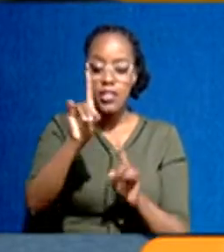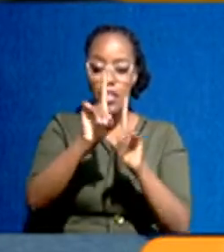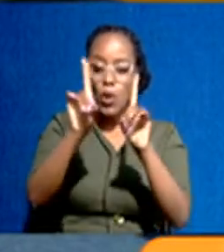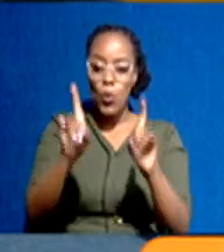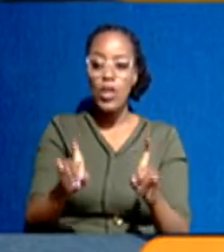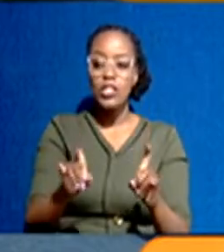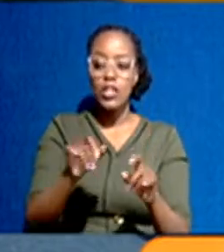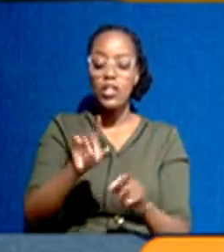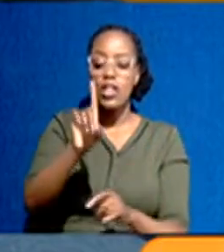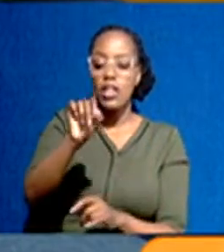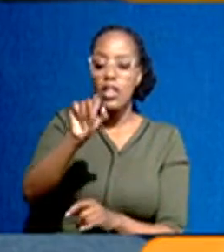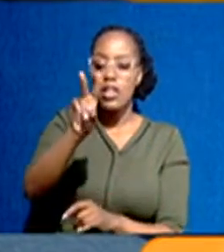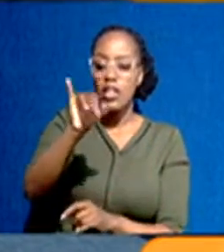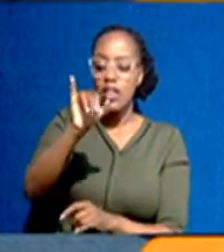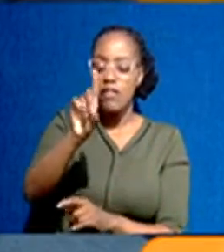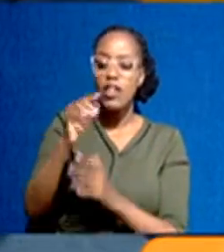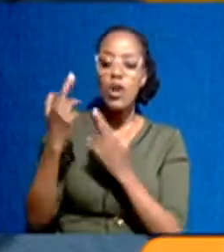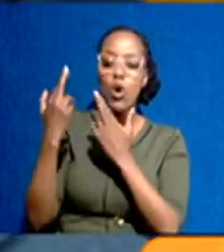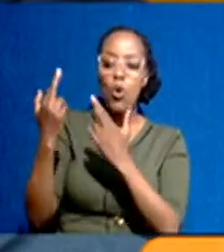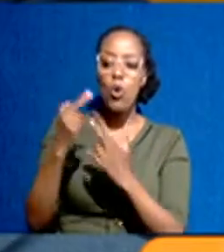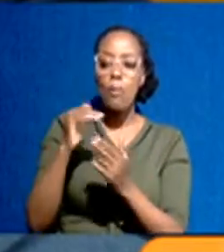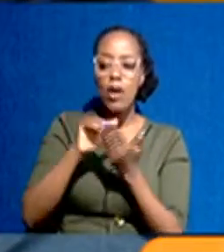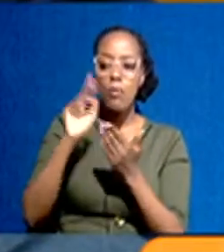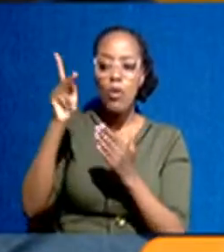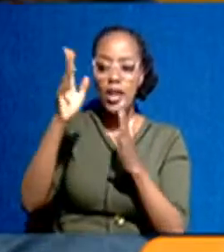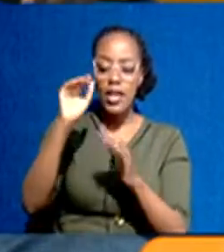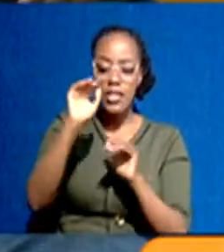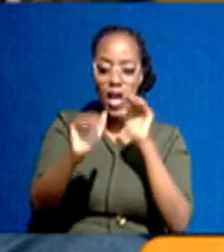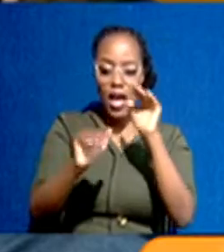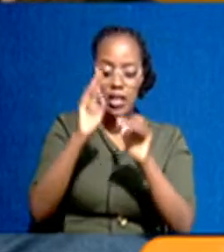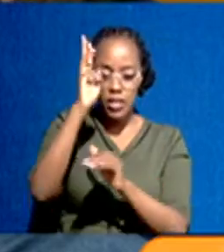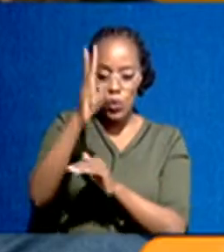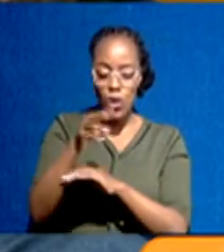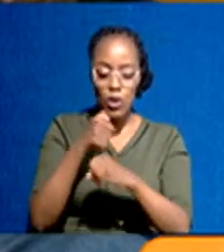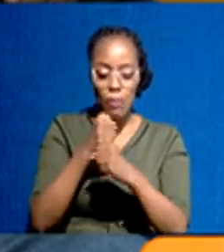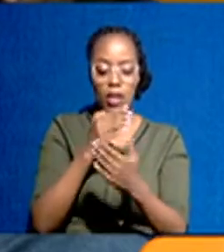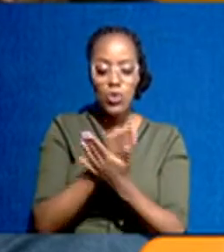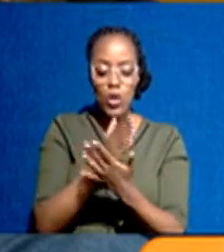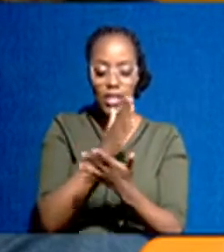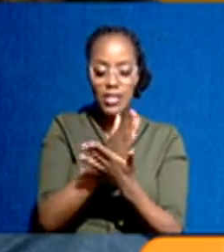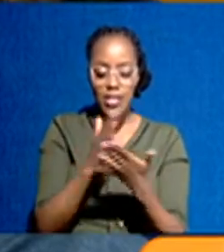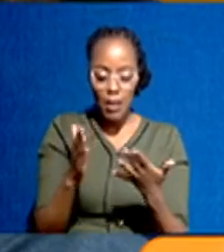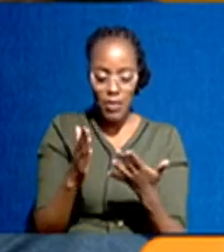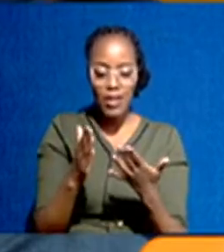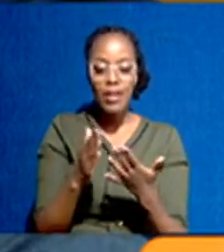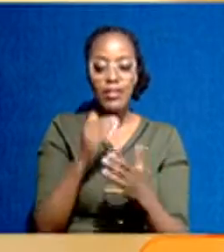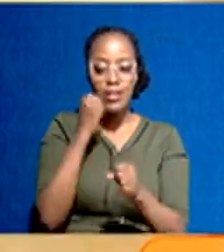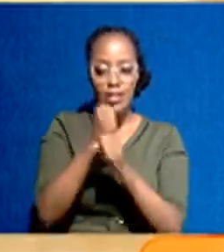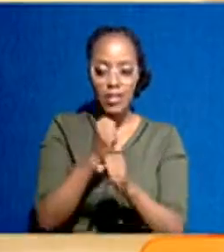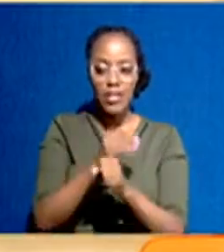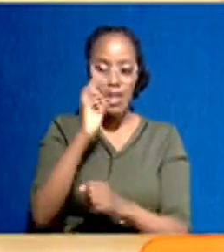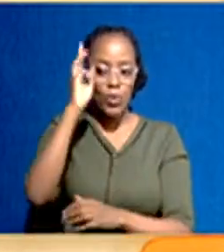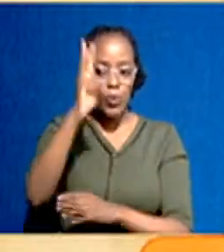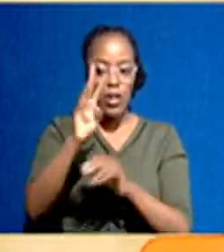question David hopes more Kenyans ask to ensure something substantive is done